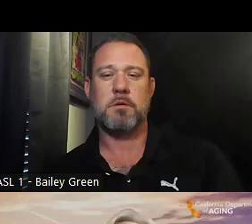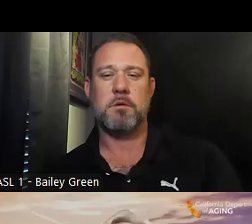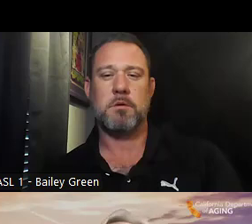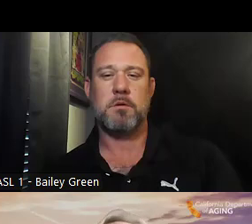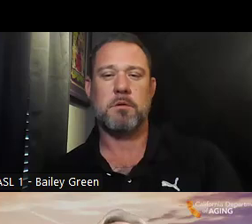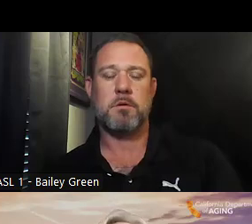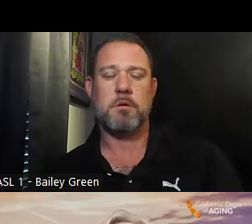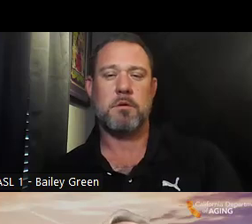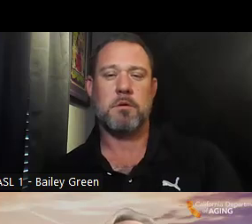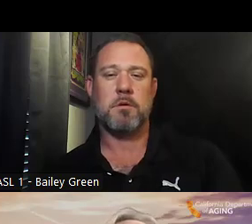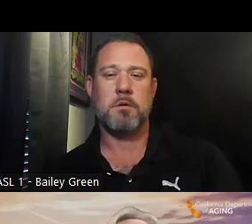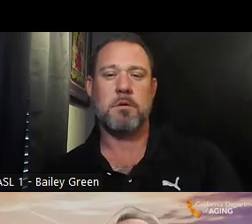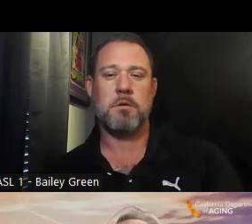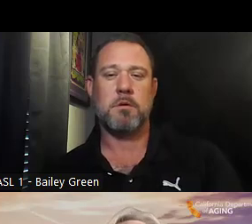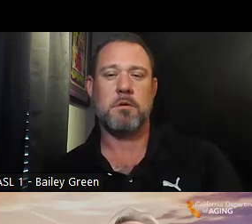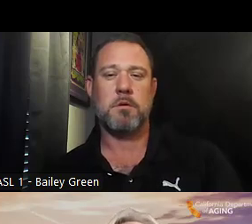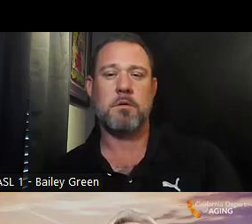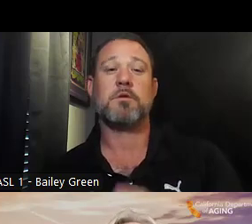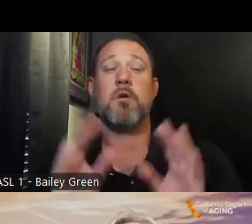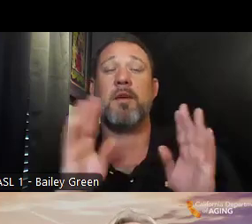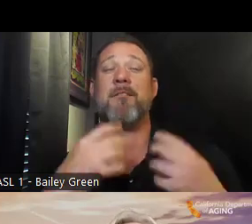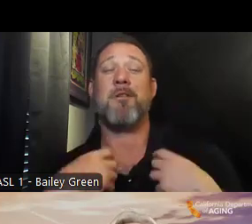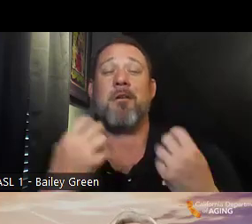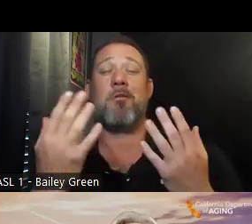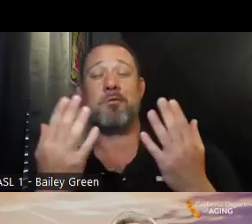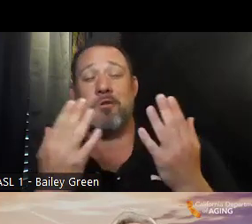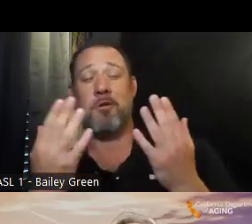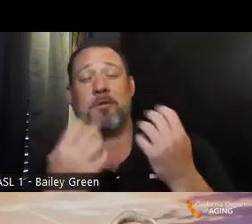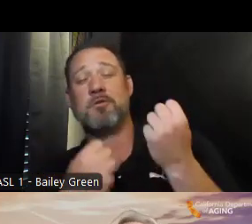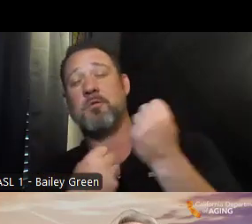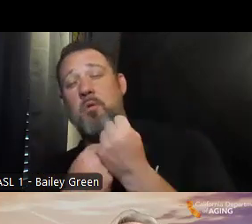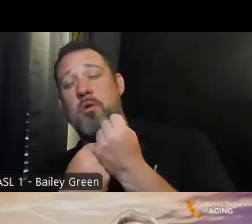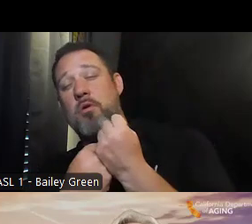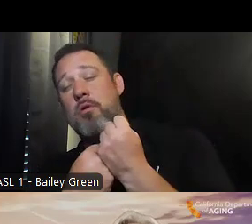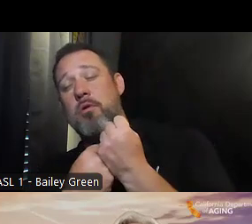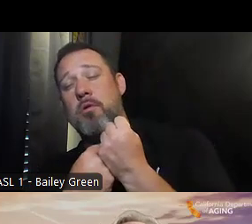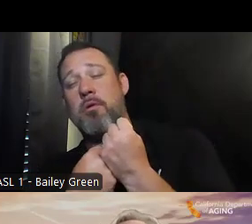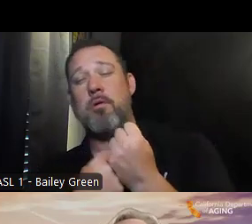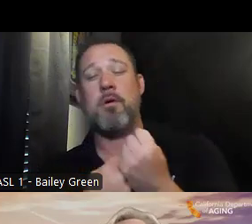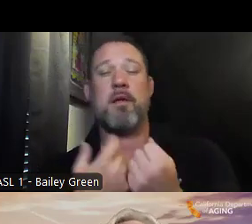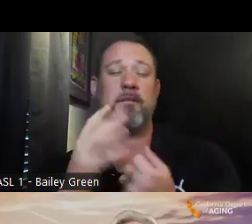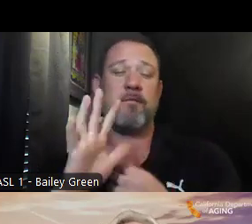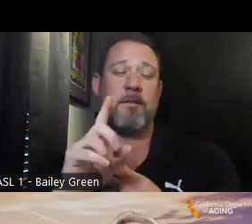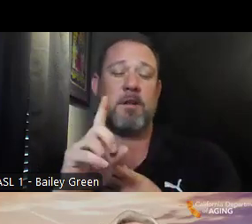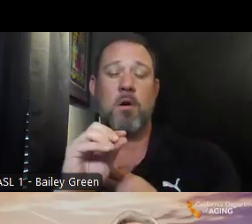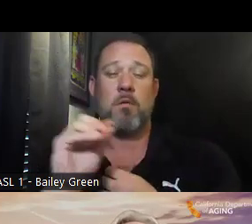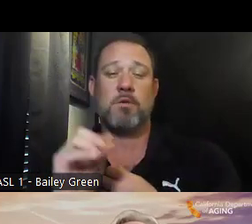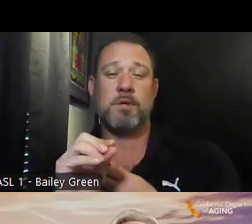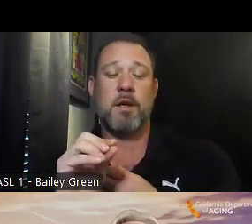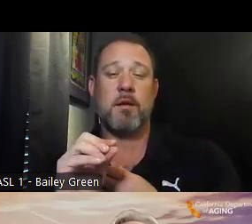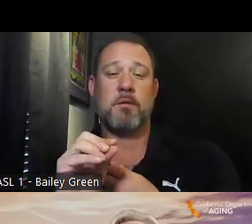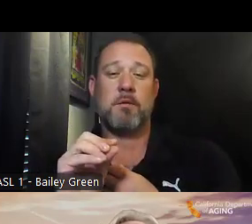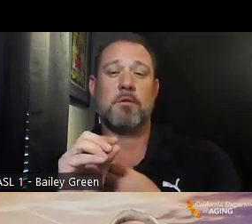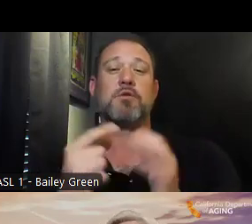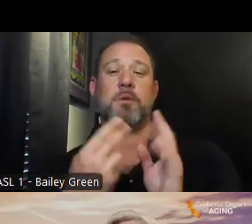interventions. So the behavioral health services and supports funding, at least 51% shall